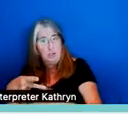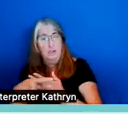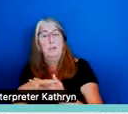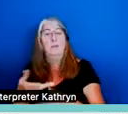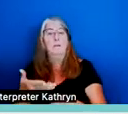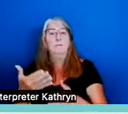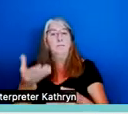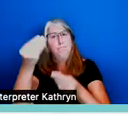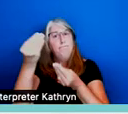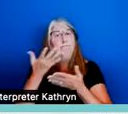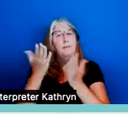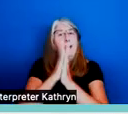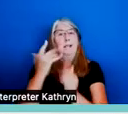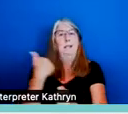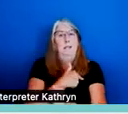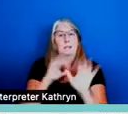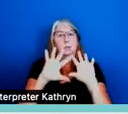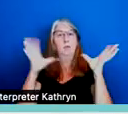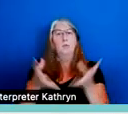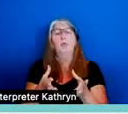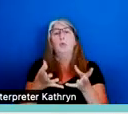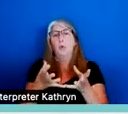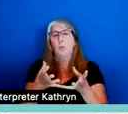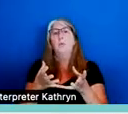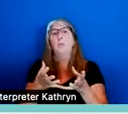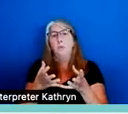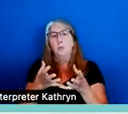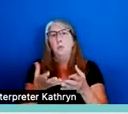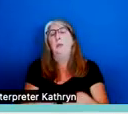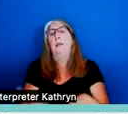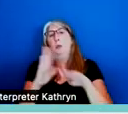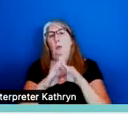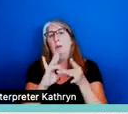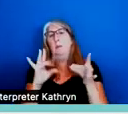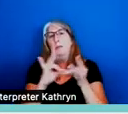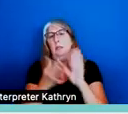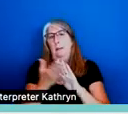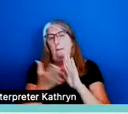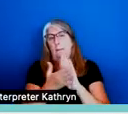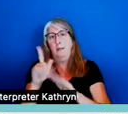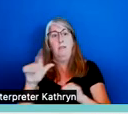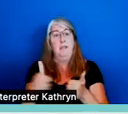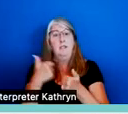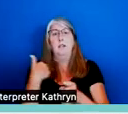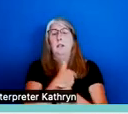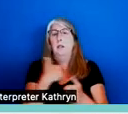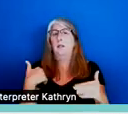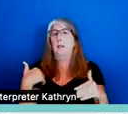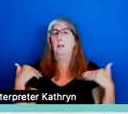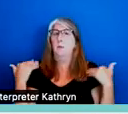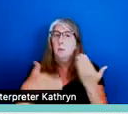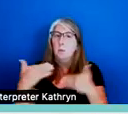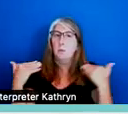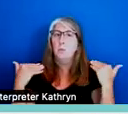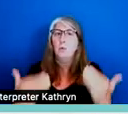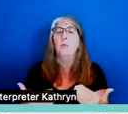as a collective, to turn up the heat on the messaging campaign. They challenged us as a movement to delve deeper into